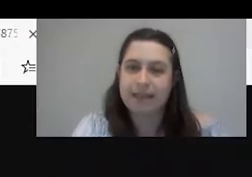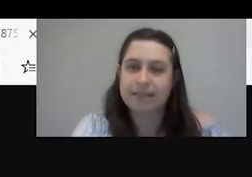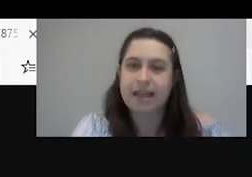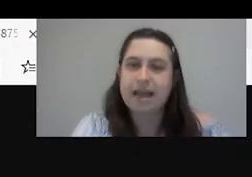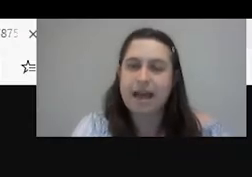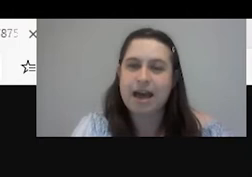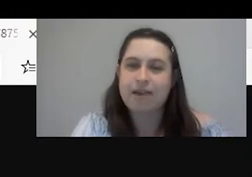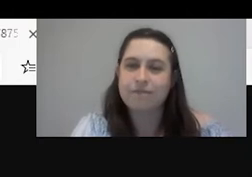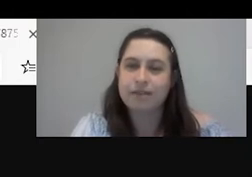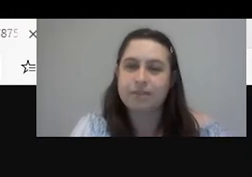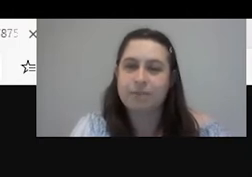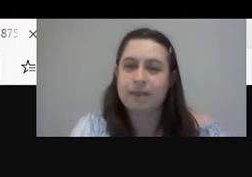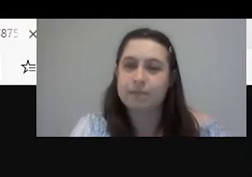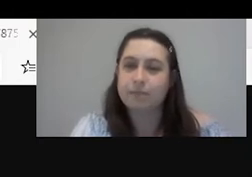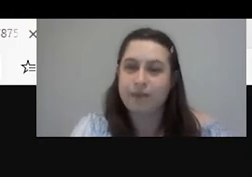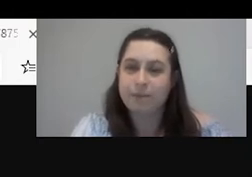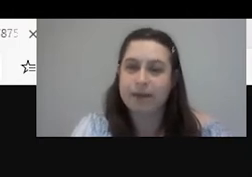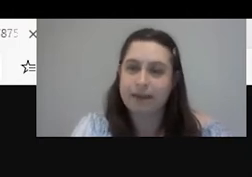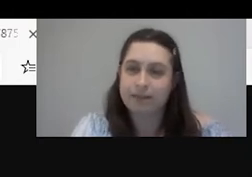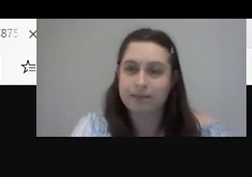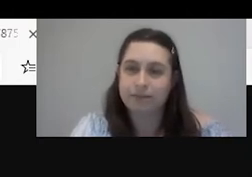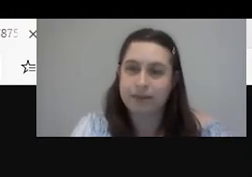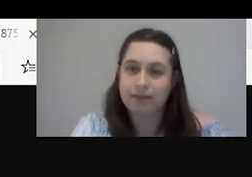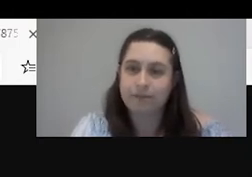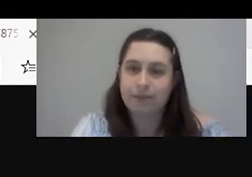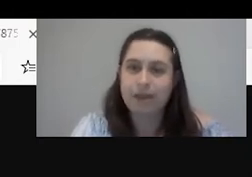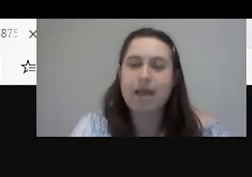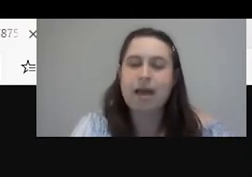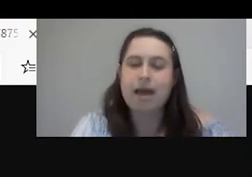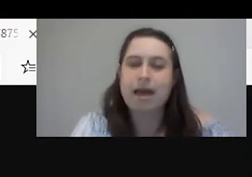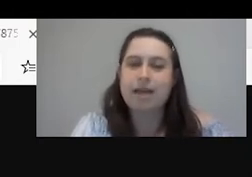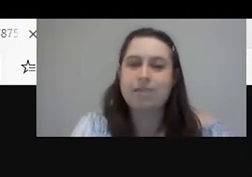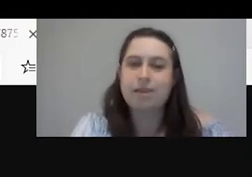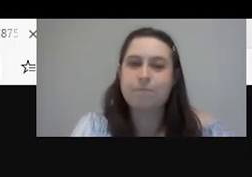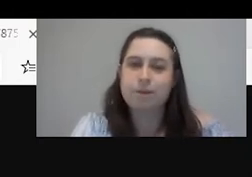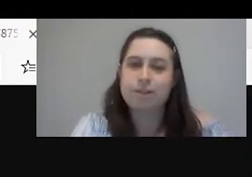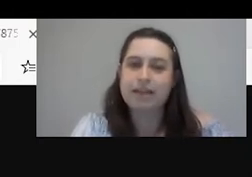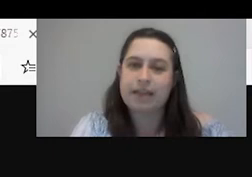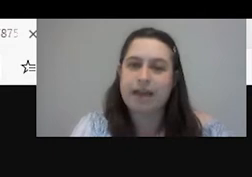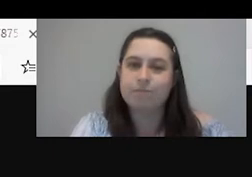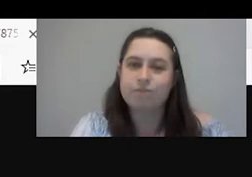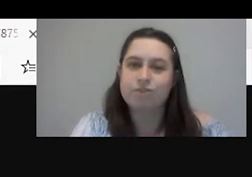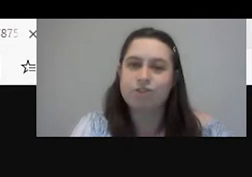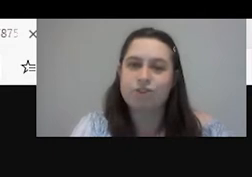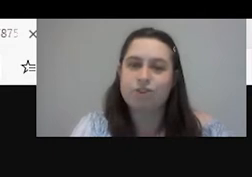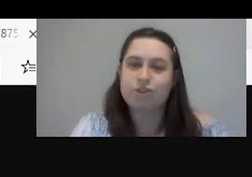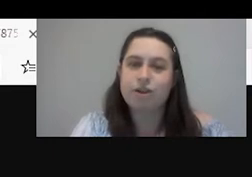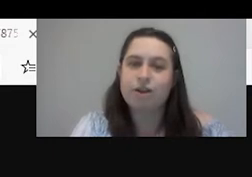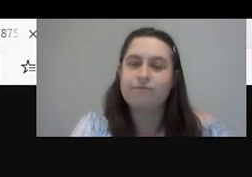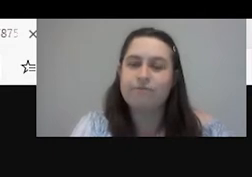Museums East and funded by the Esme Fairbairn Collections Fund. And the project aimed